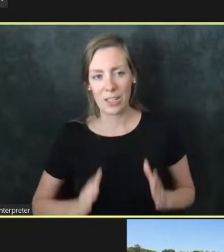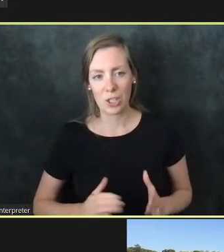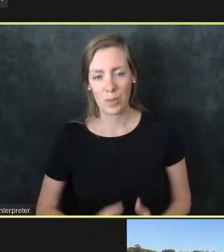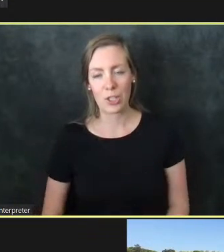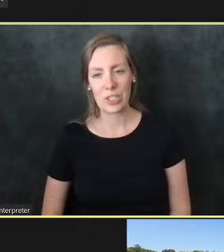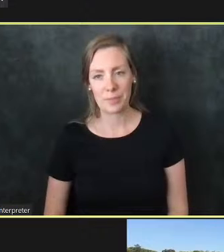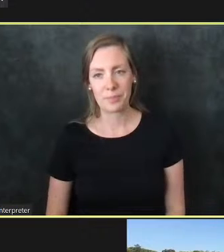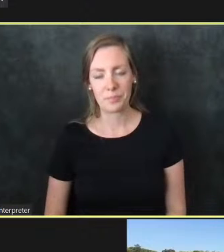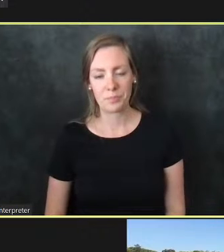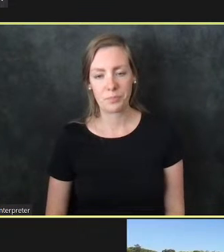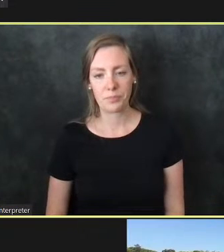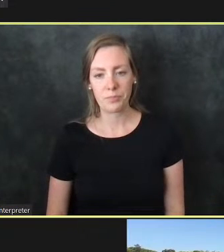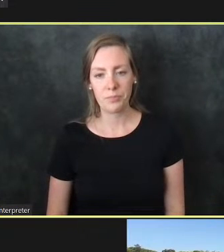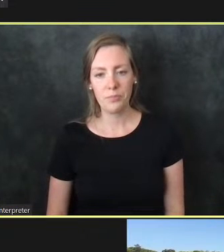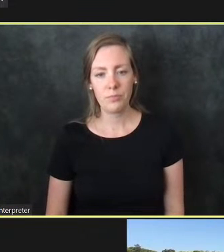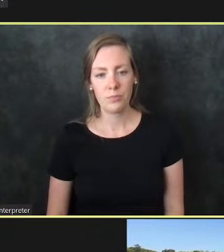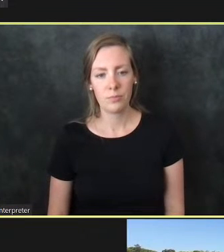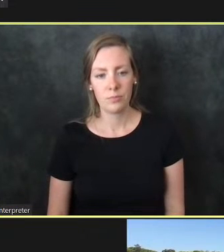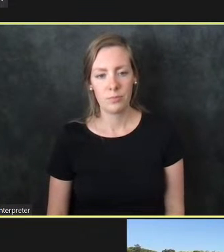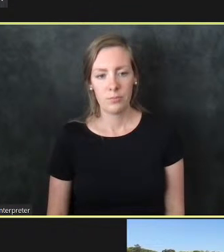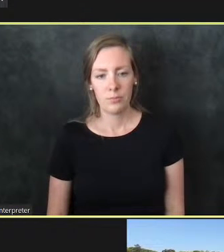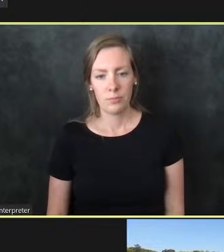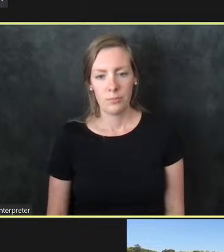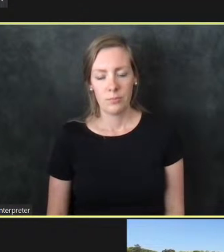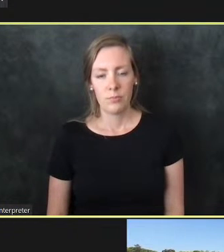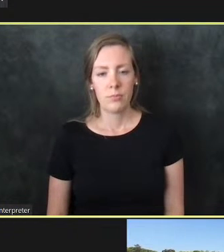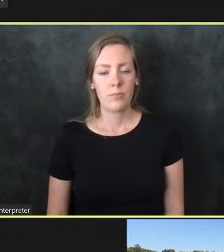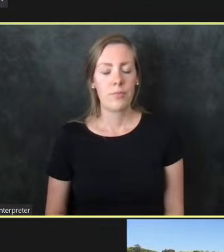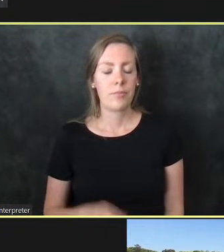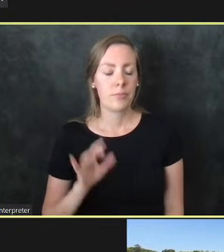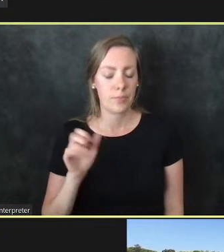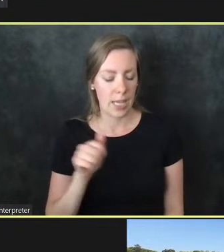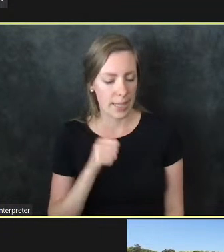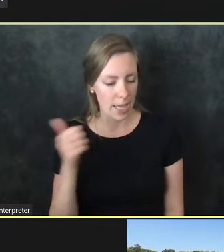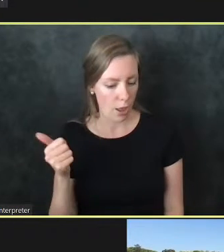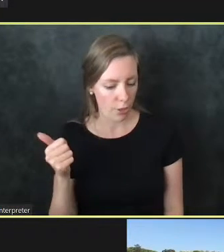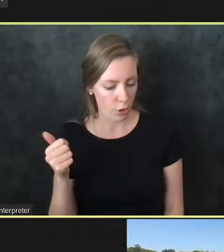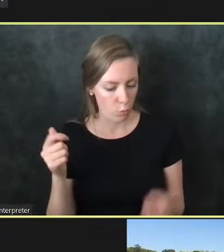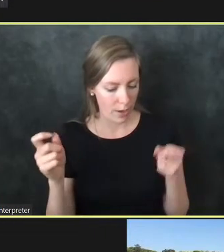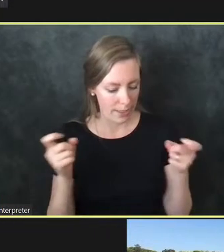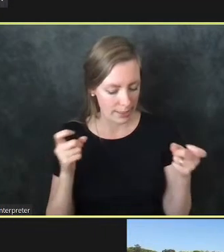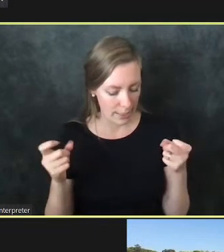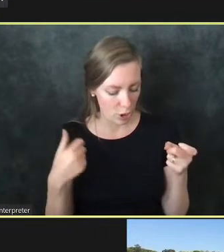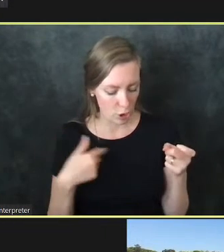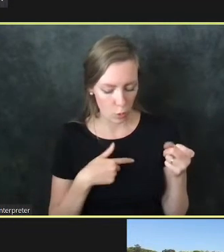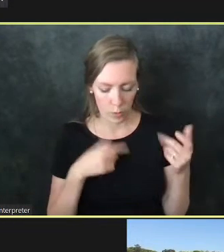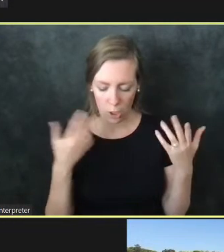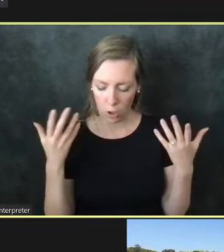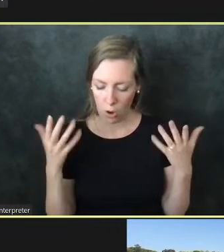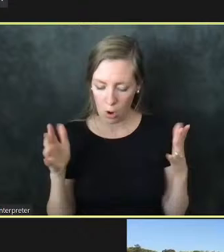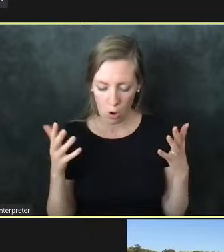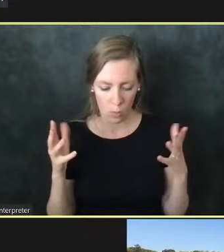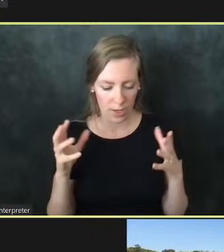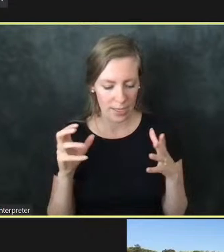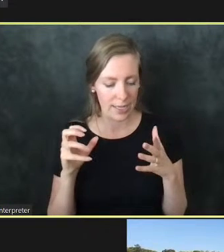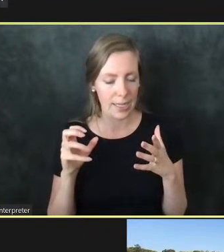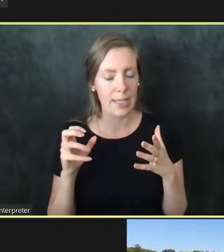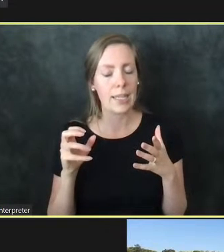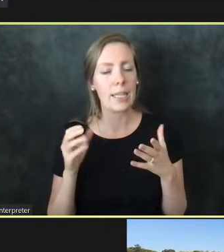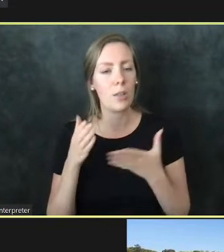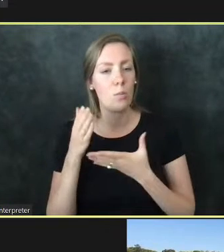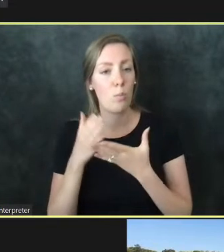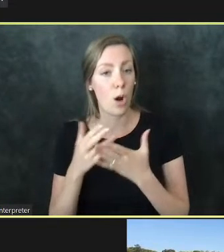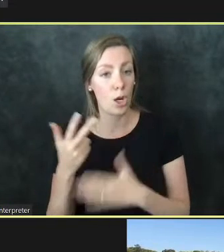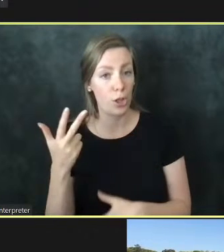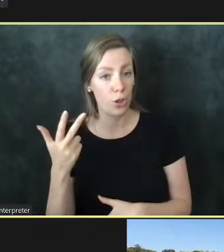a proveer And a then in terms clientes of the y other en términos regulations, de we las are otras already regulaciones in ya stage estamos 3 of our también shortage